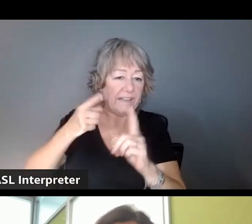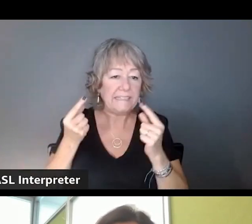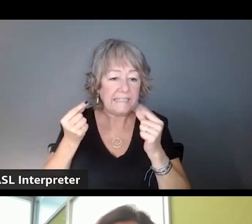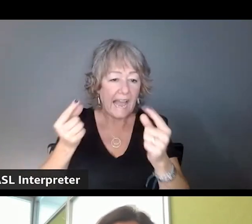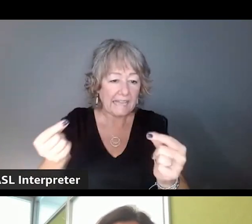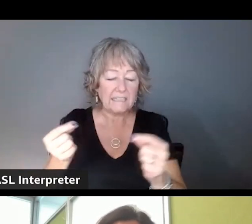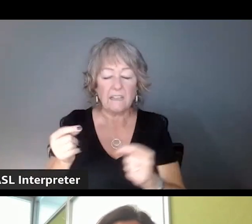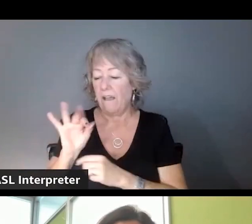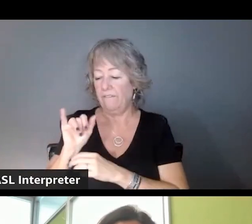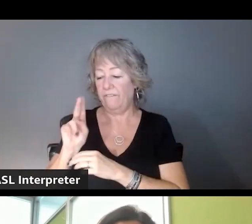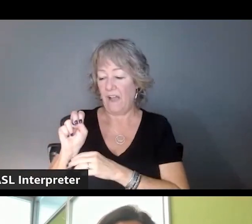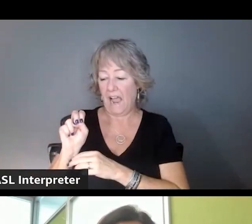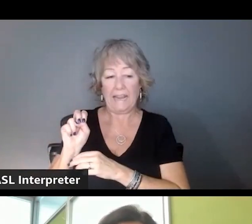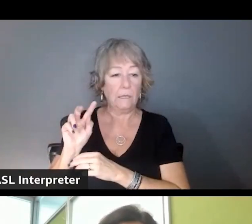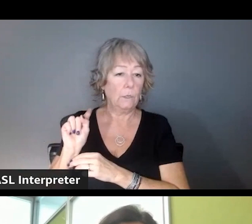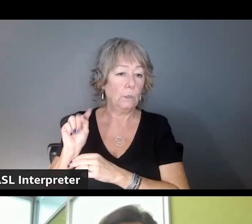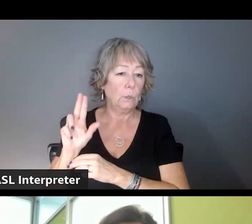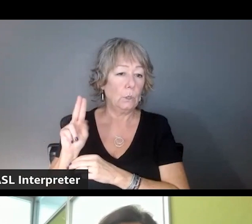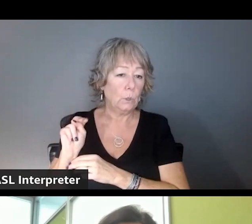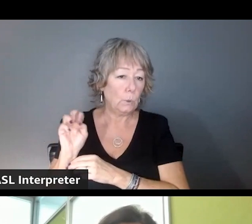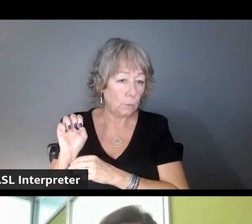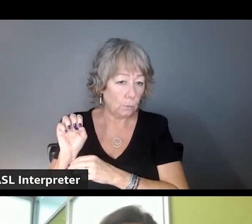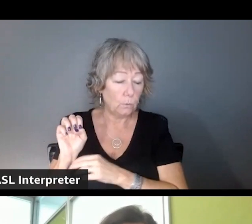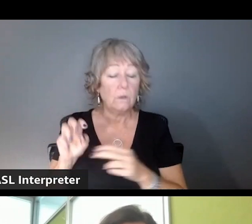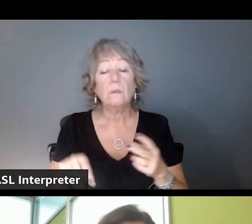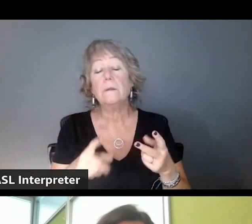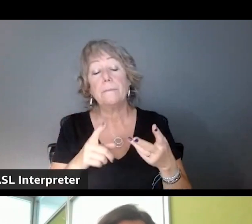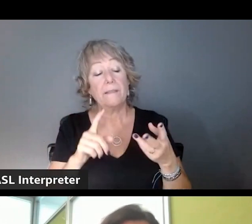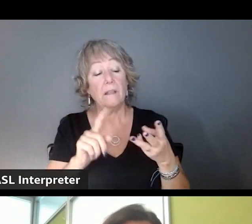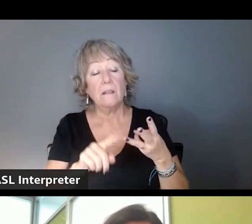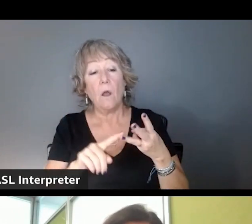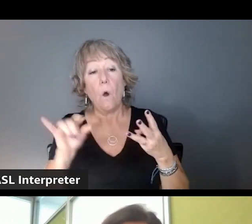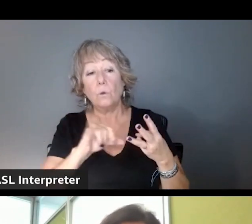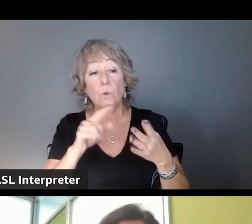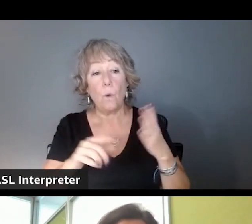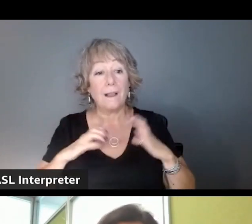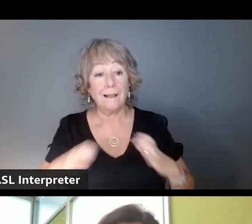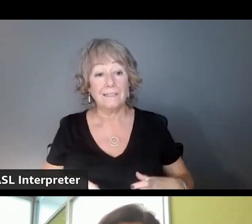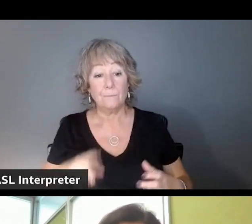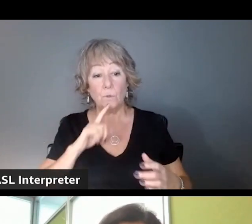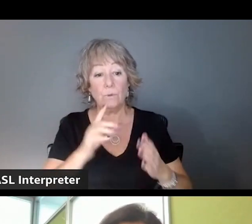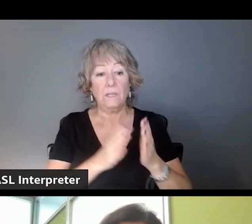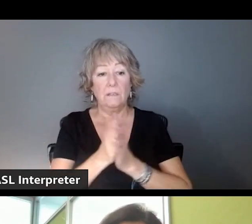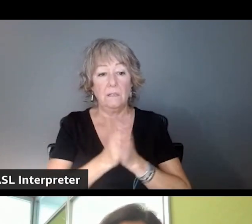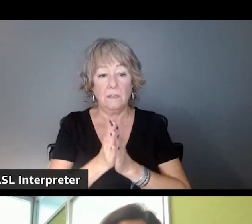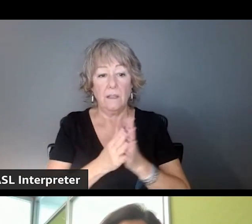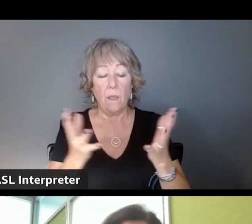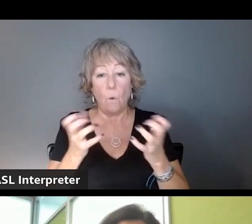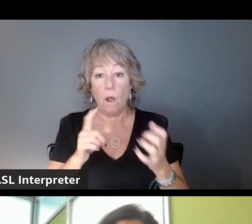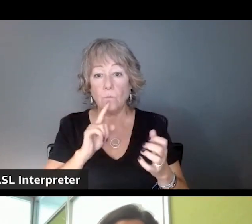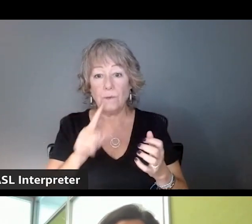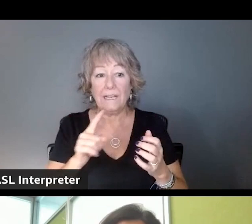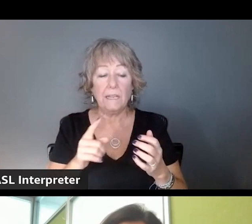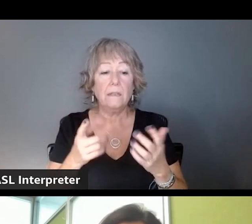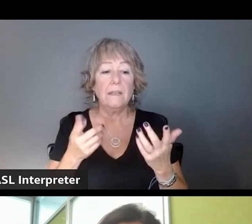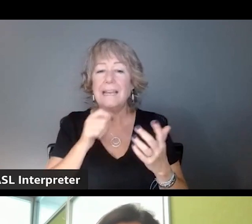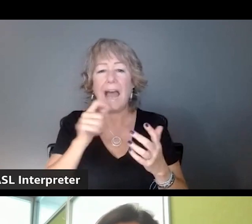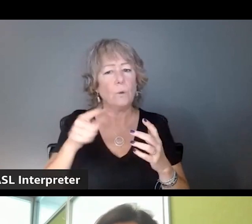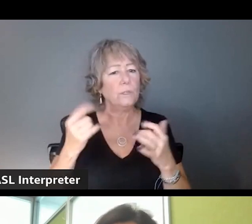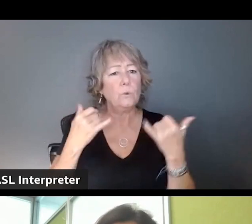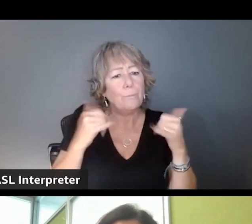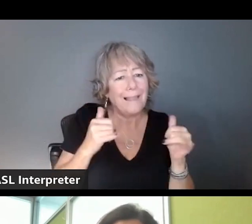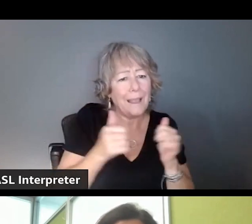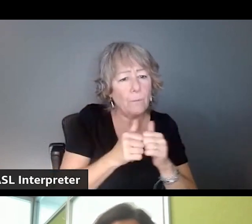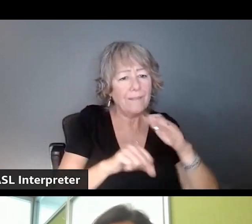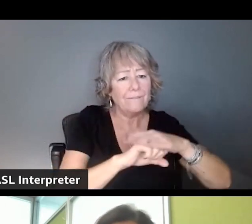fine tuning. And the last thing I hear is that what customers are really looking for is tooling. It's not just about playing with foundation